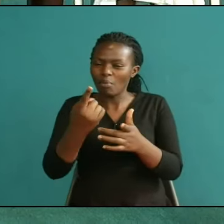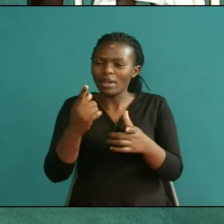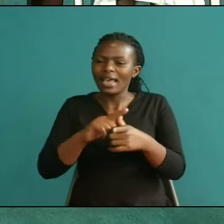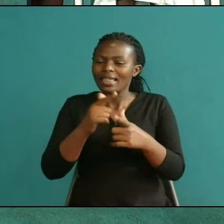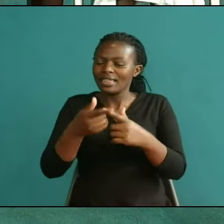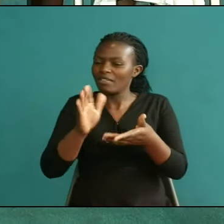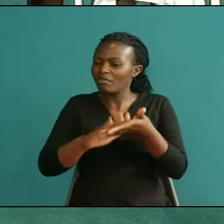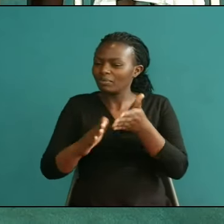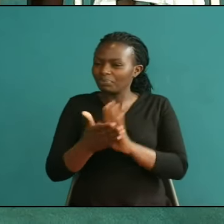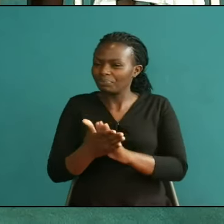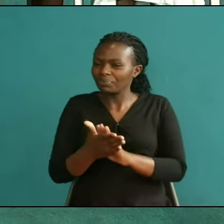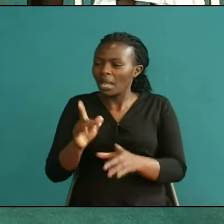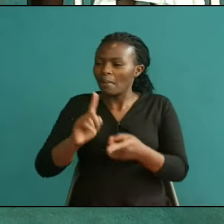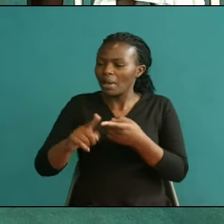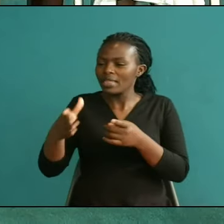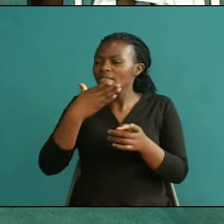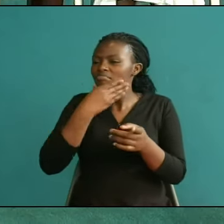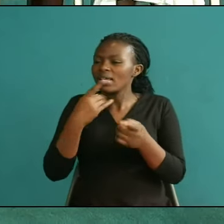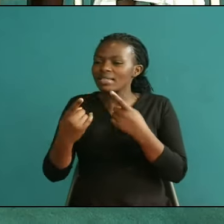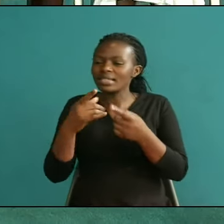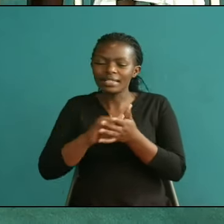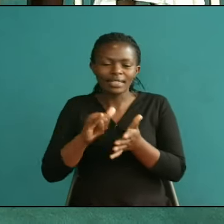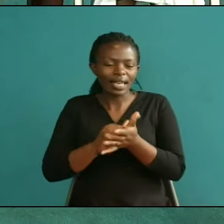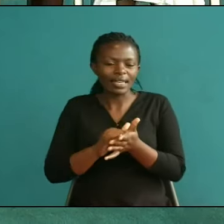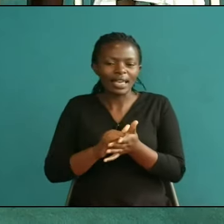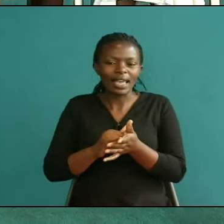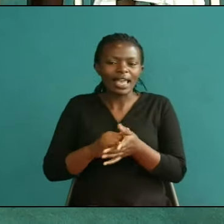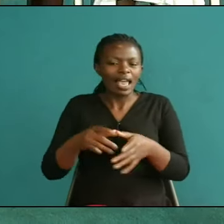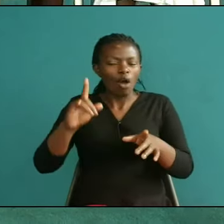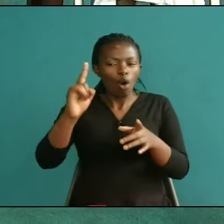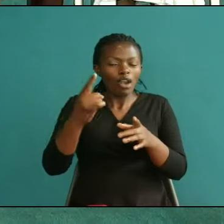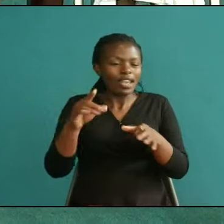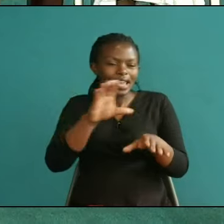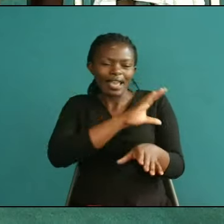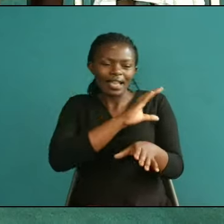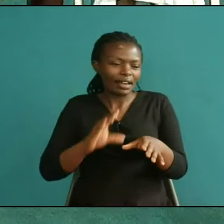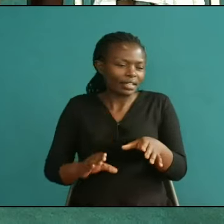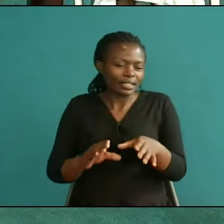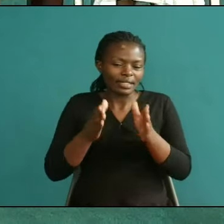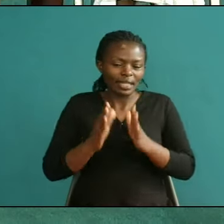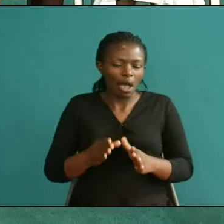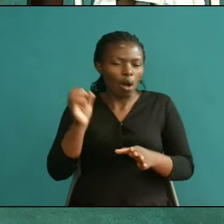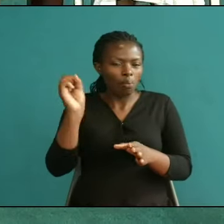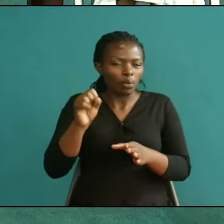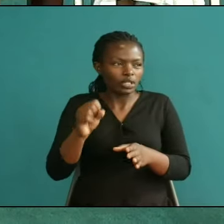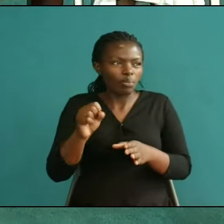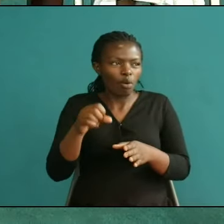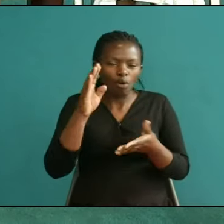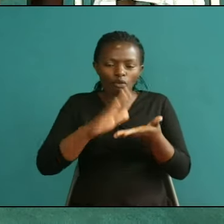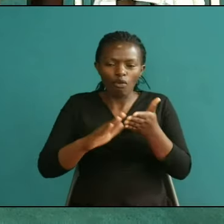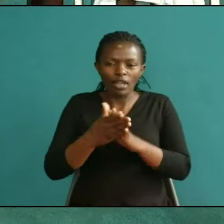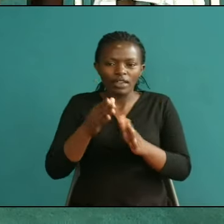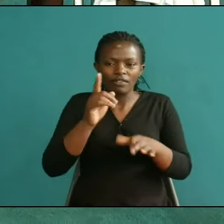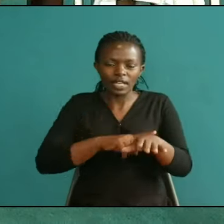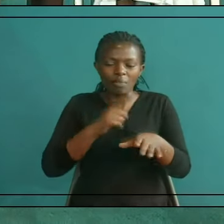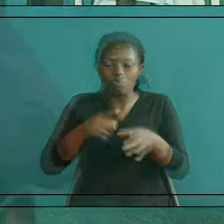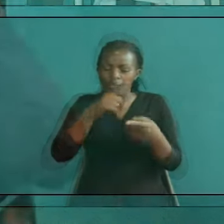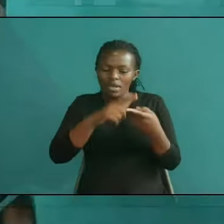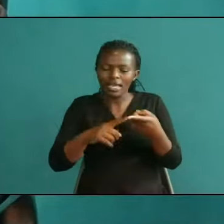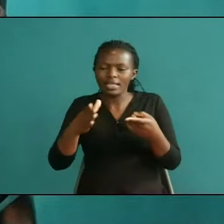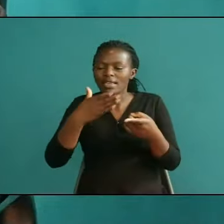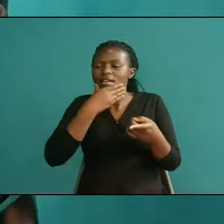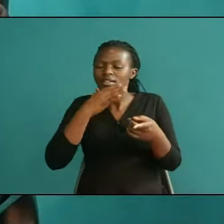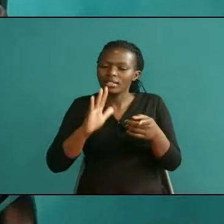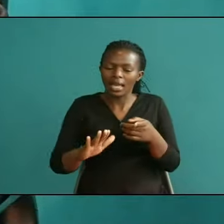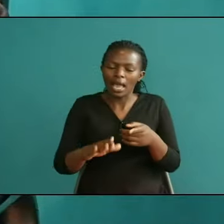people I know that you can kill their son, and they'll make you part of their family. I think that this broadly comes from the aspect of forgiveness,